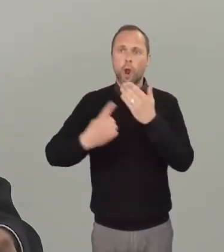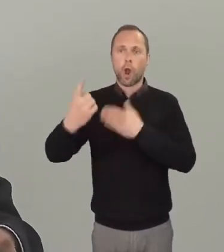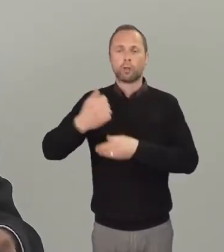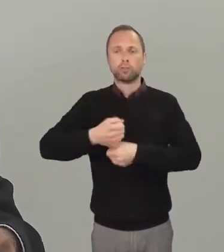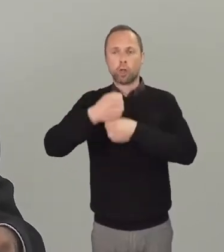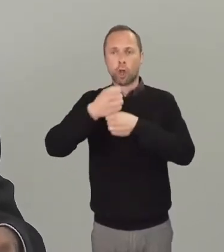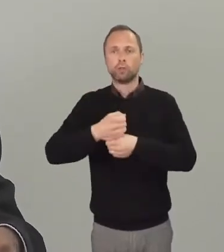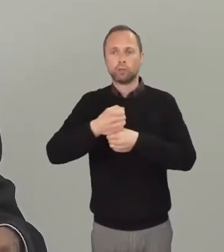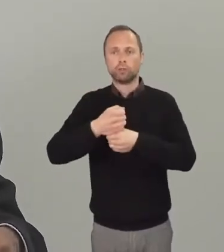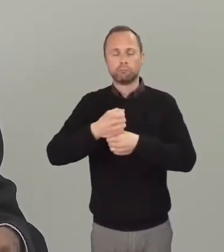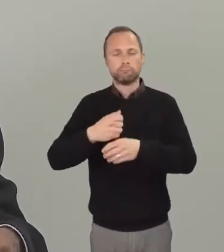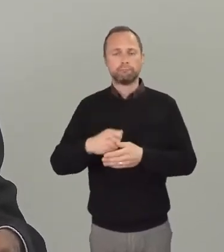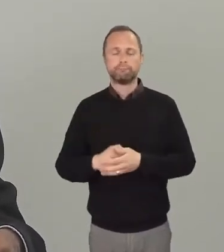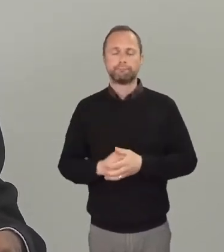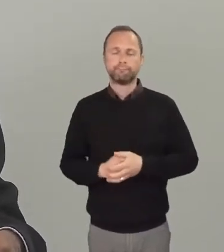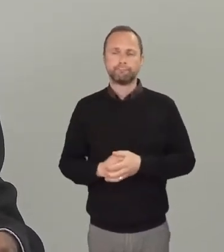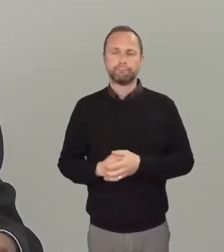so.